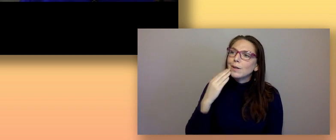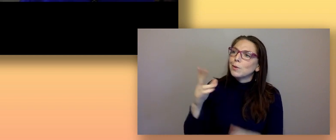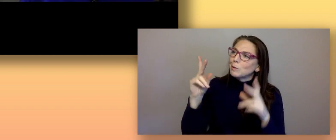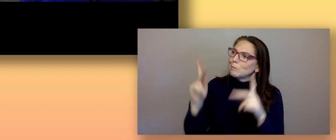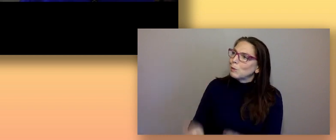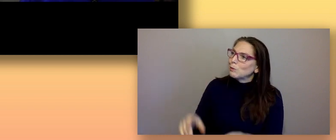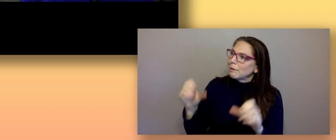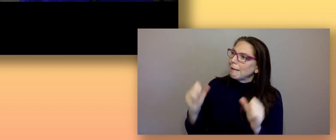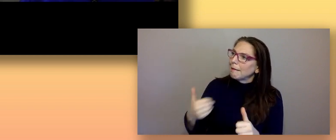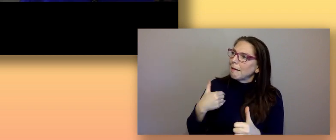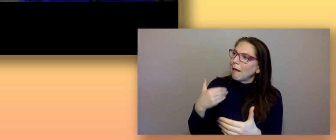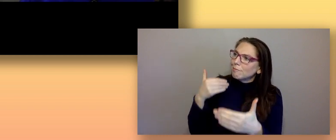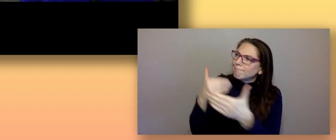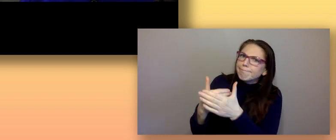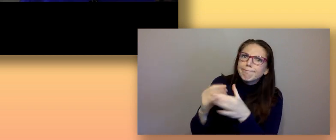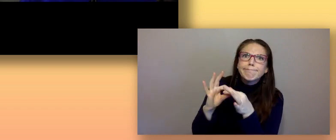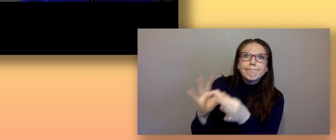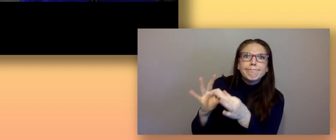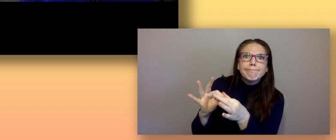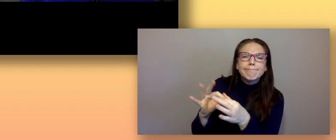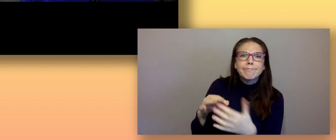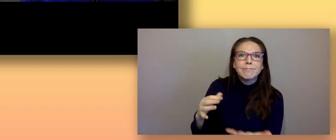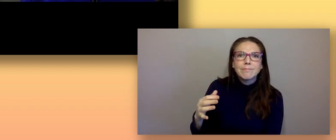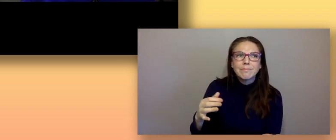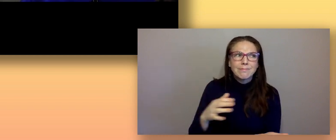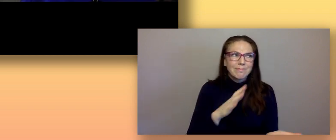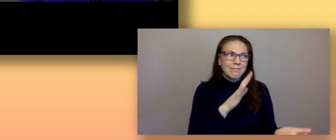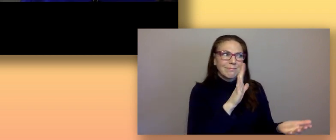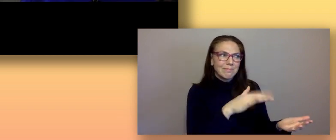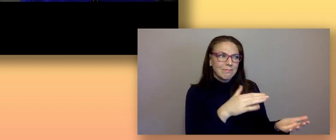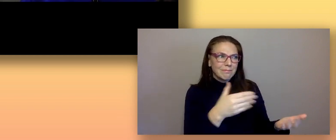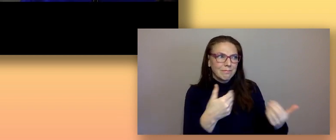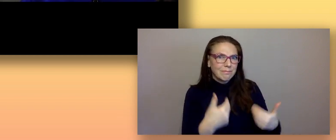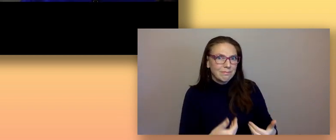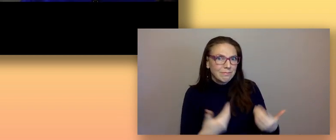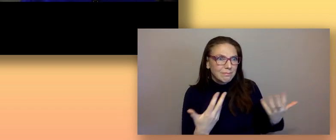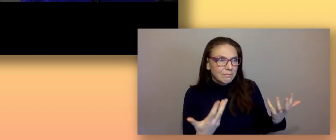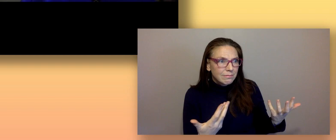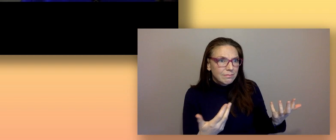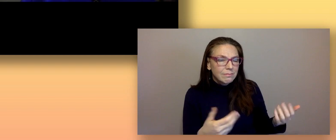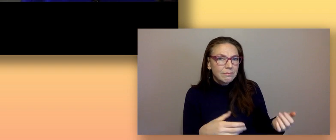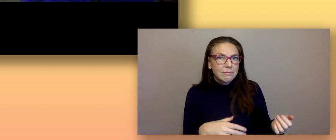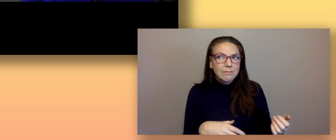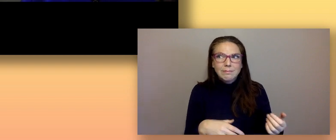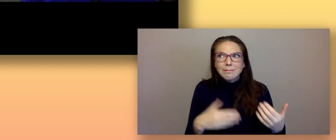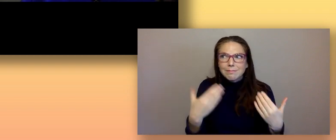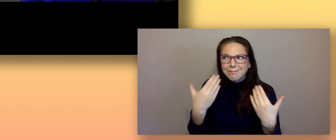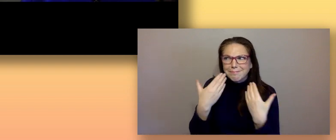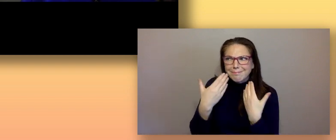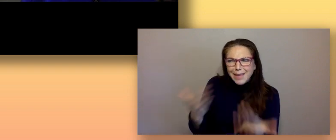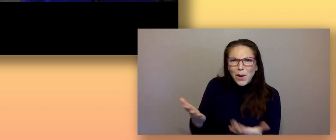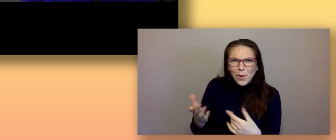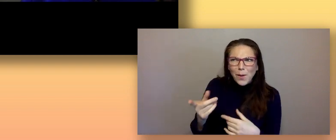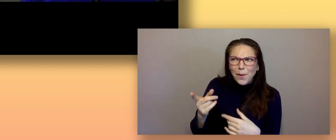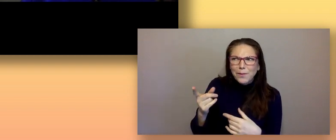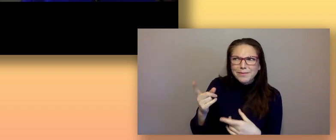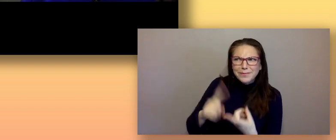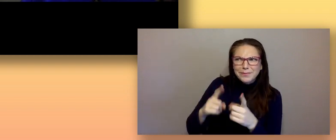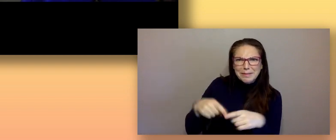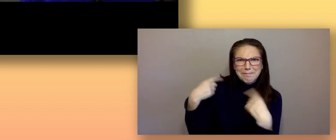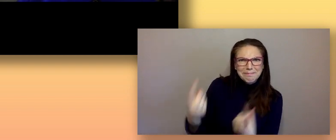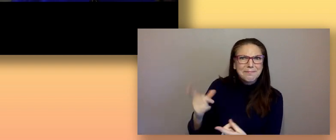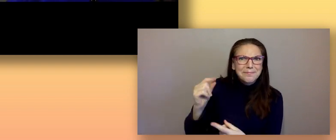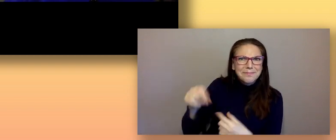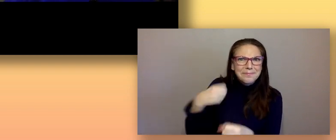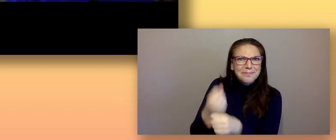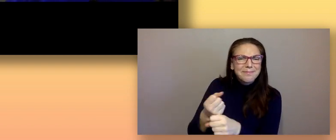could have a bromance with. Oh, Frank, what about me? I don't know. You've been my friend for 20